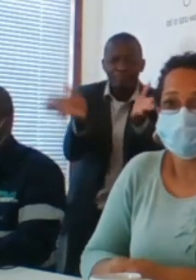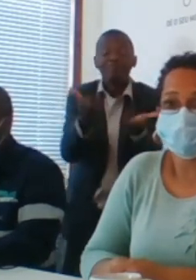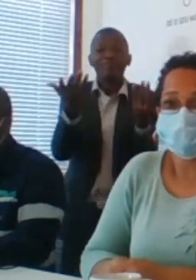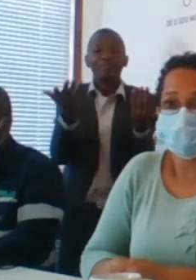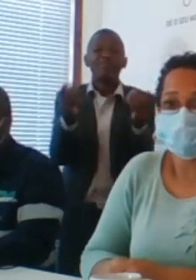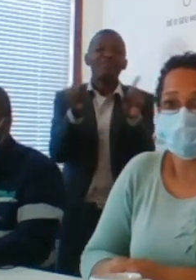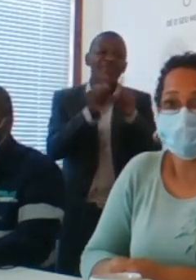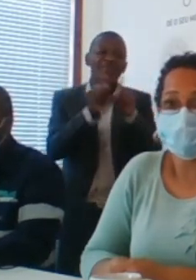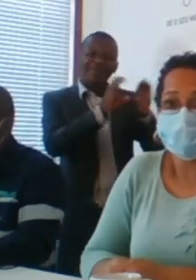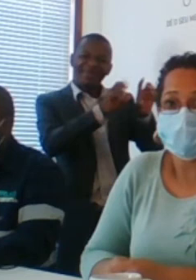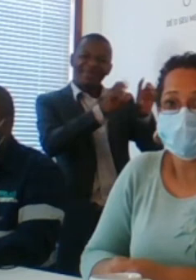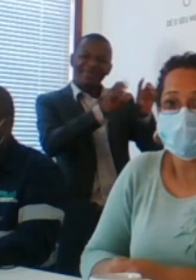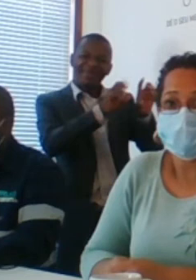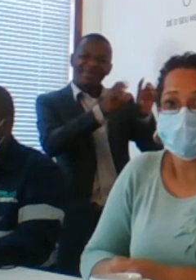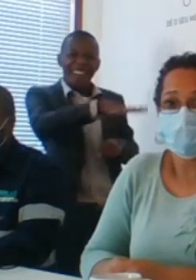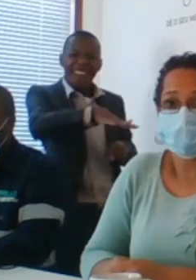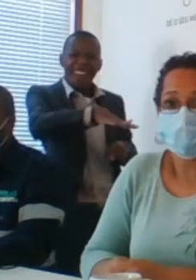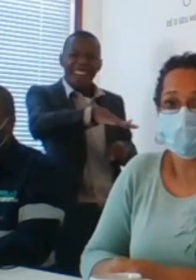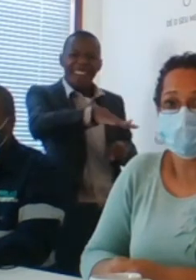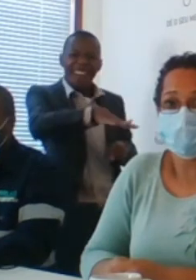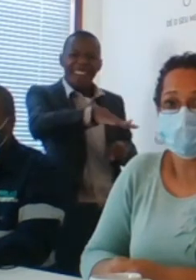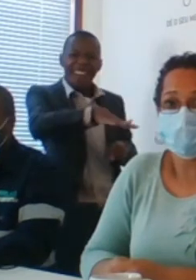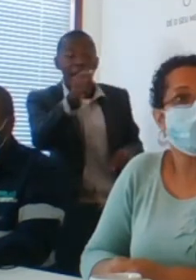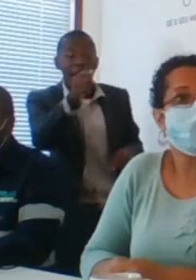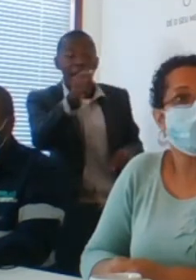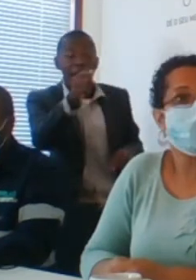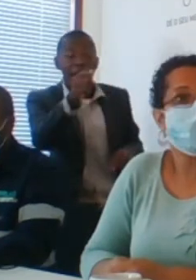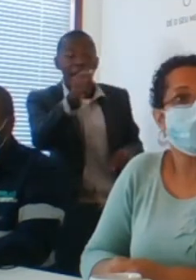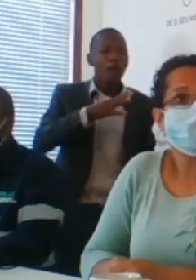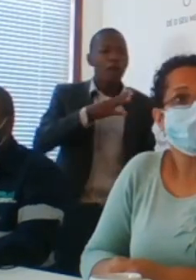colleagues also, and people in our community, that people with disabilities have got